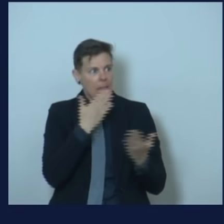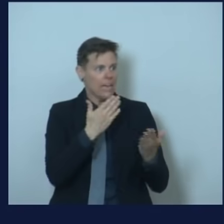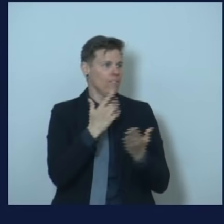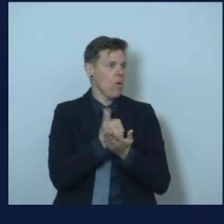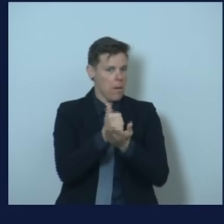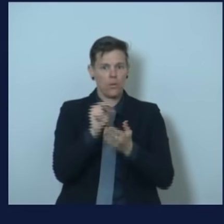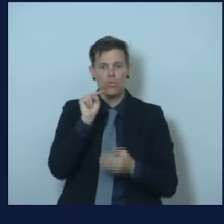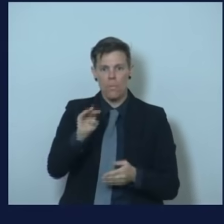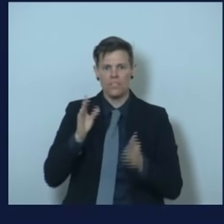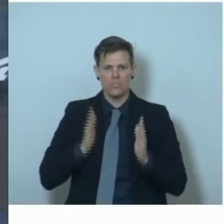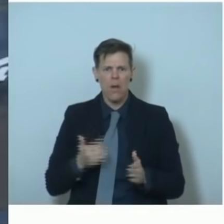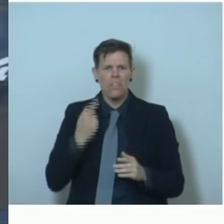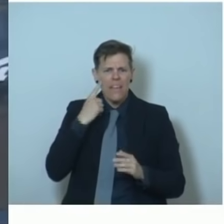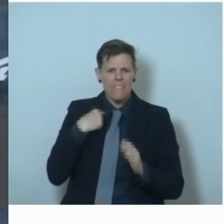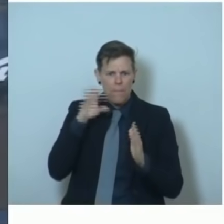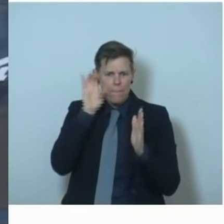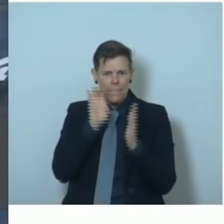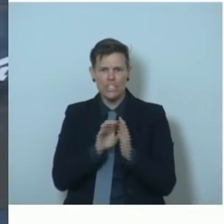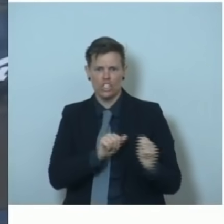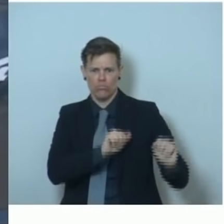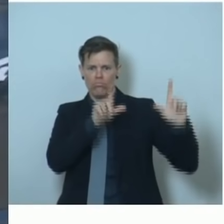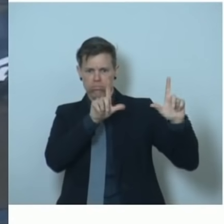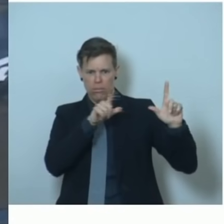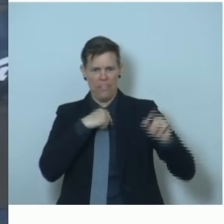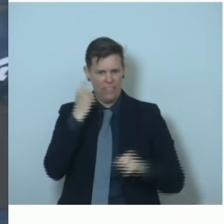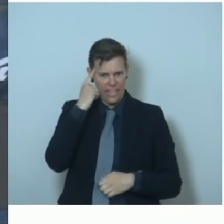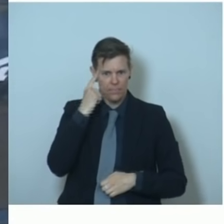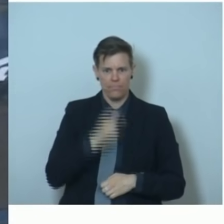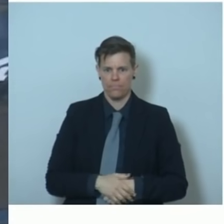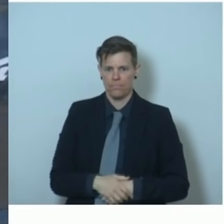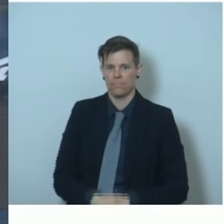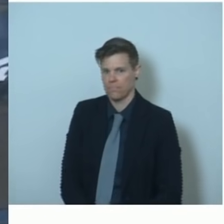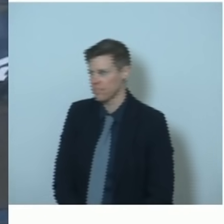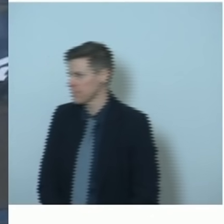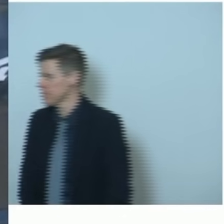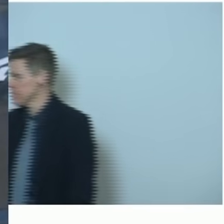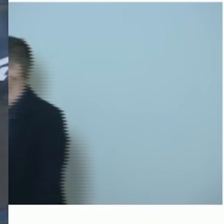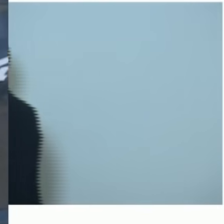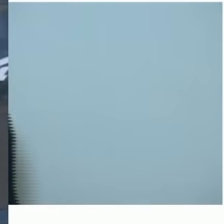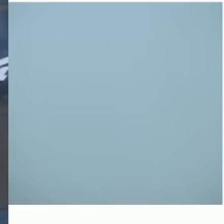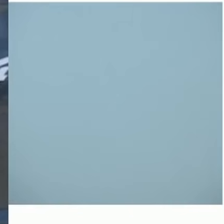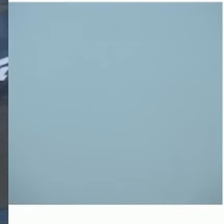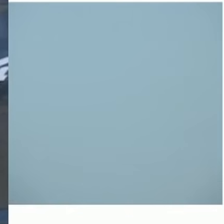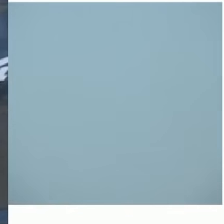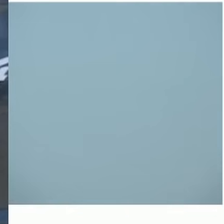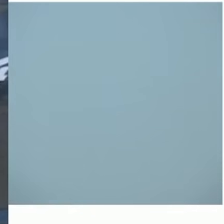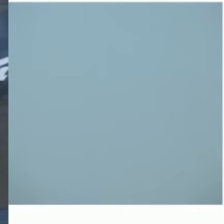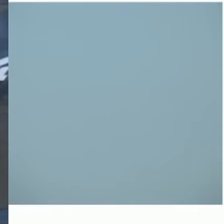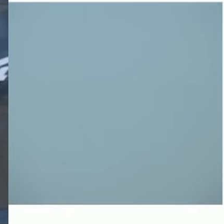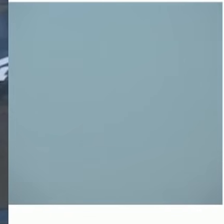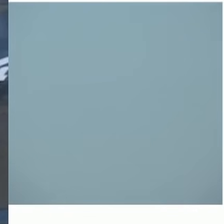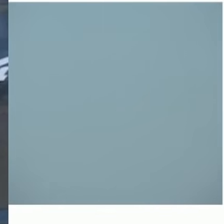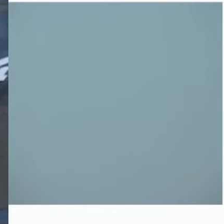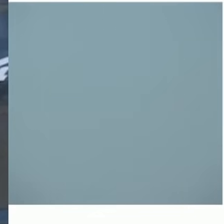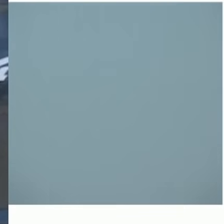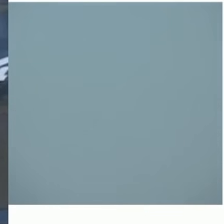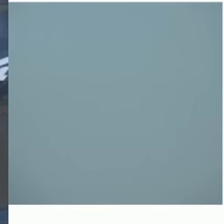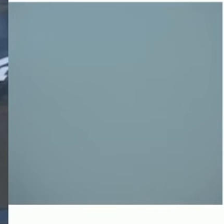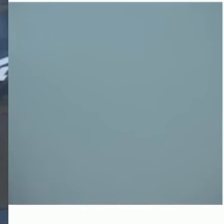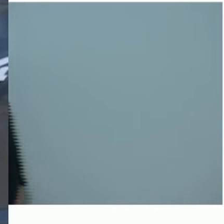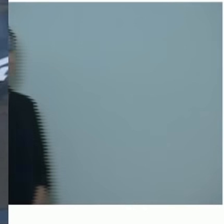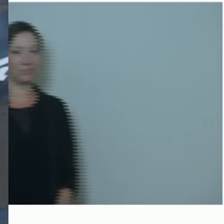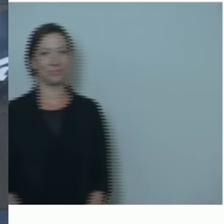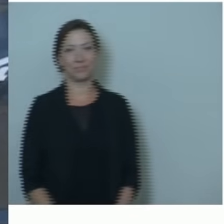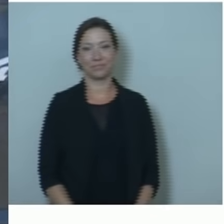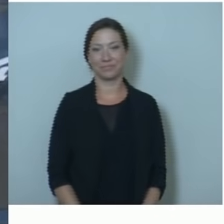pictures. They may be coming there. So we have some photographs. Here's some of your New Mexico National Guardsmen and women